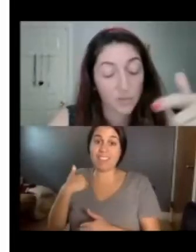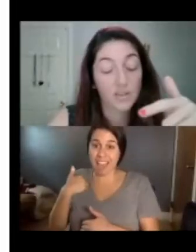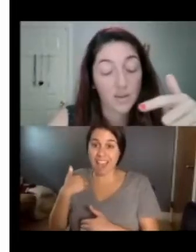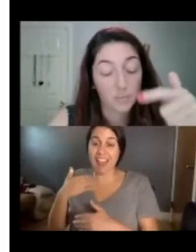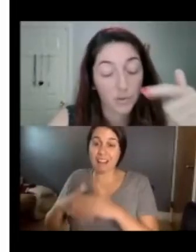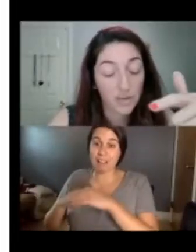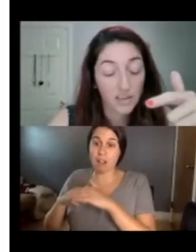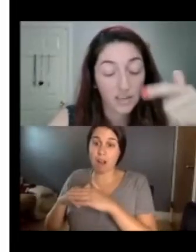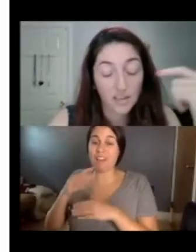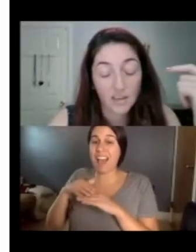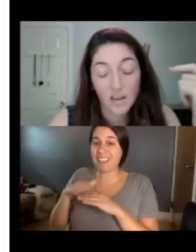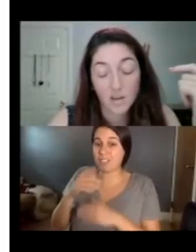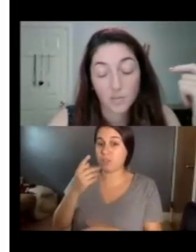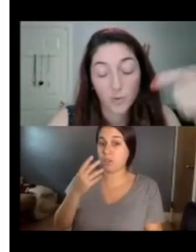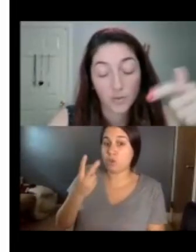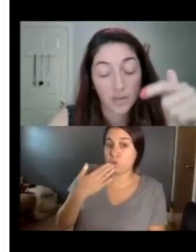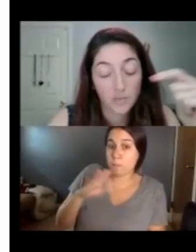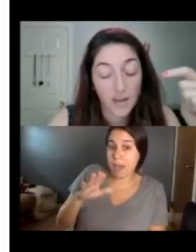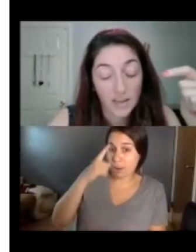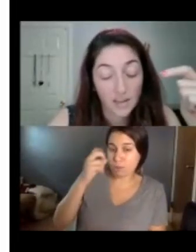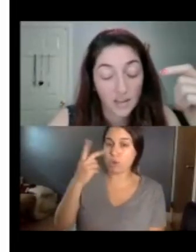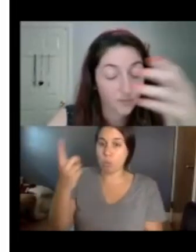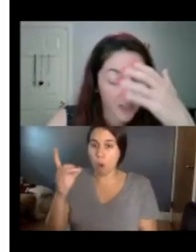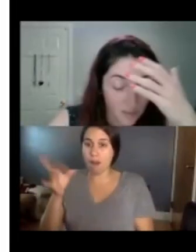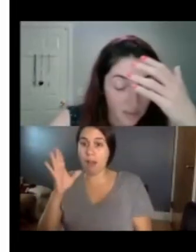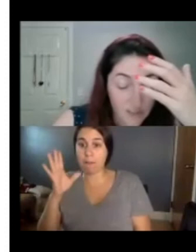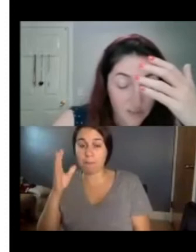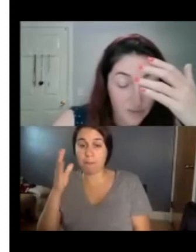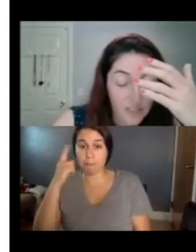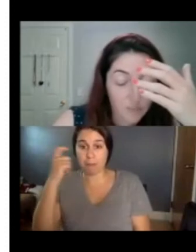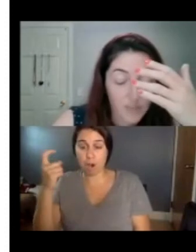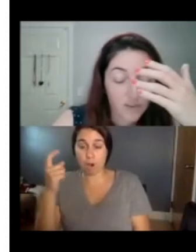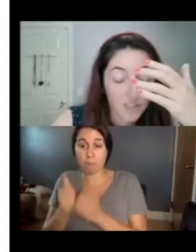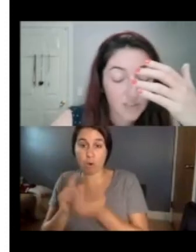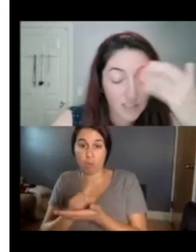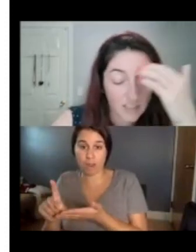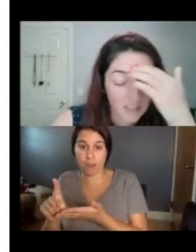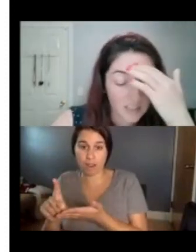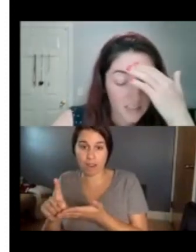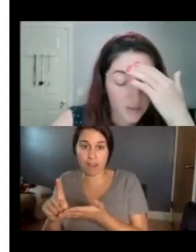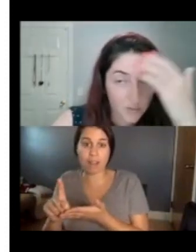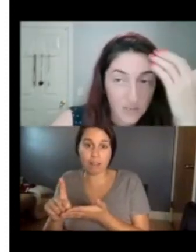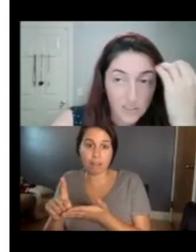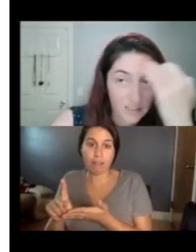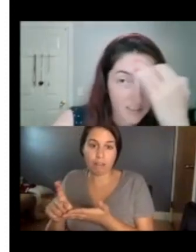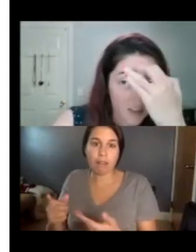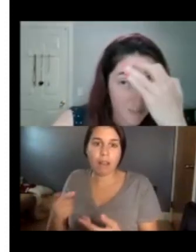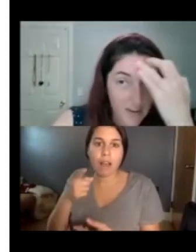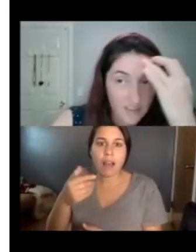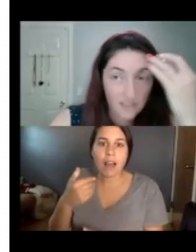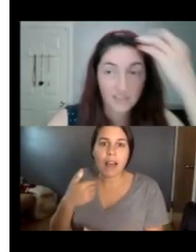bad dreams or 1 nightmare per week, were recorded by frontal near-infrared spectroscopy. So that we